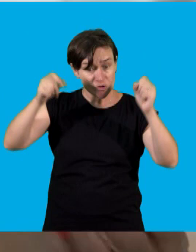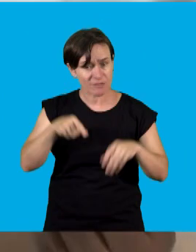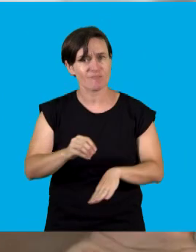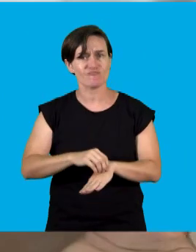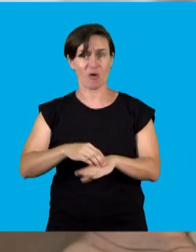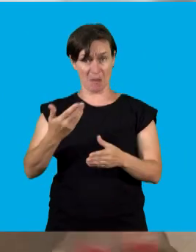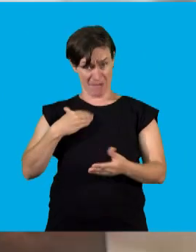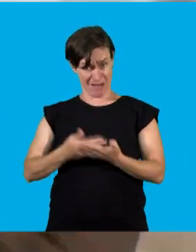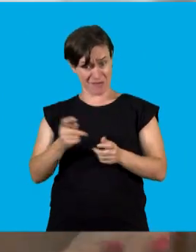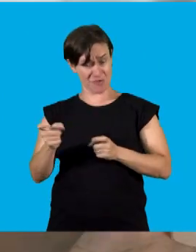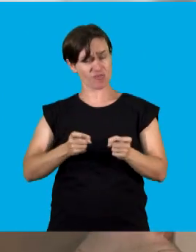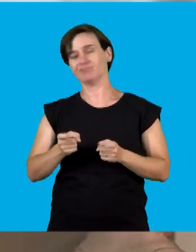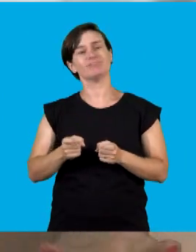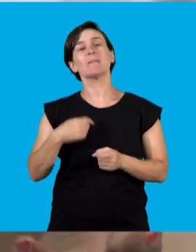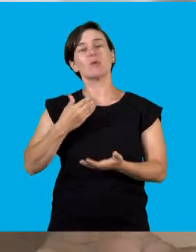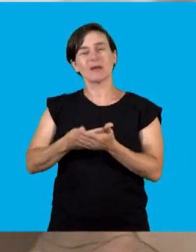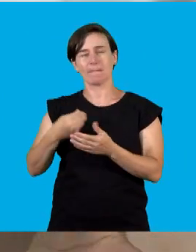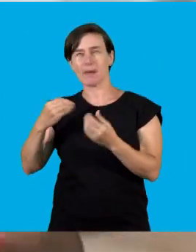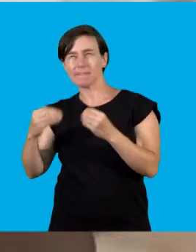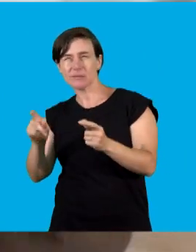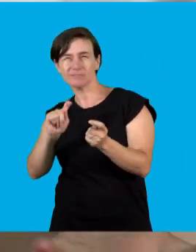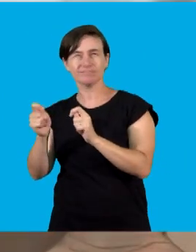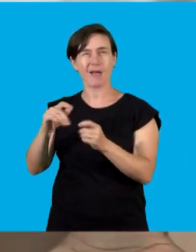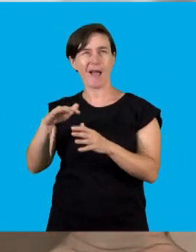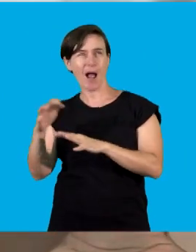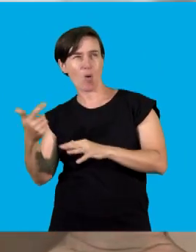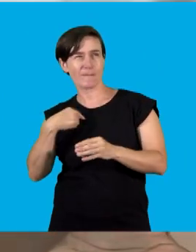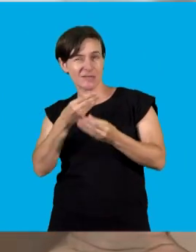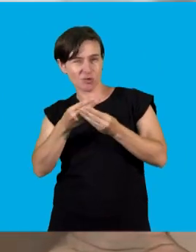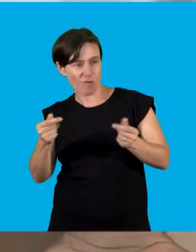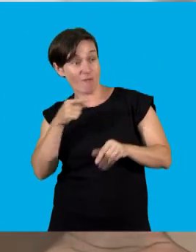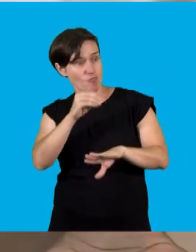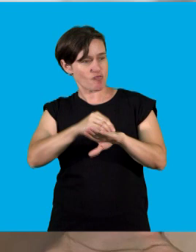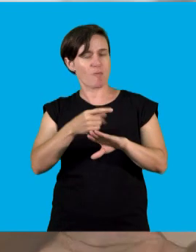issue. So what do? We can adapt and come up with